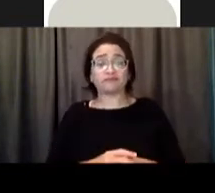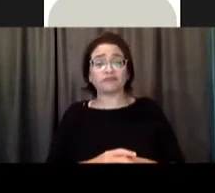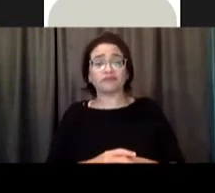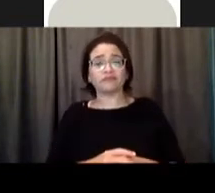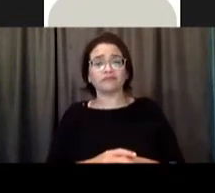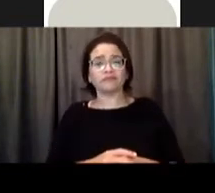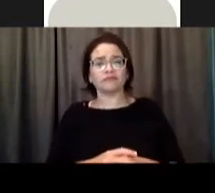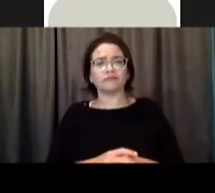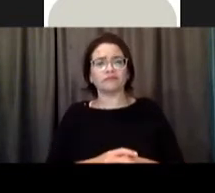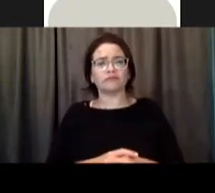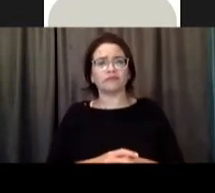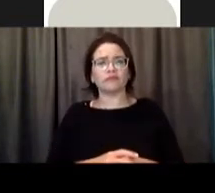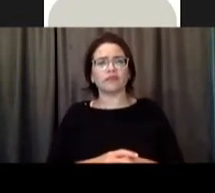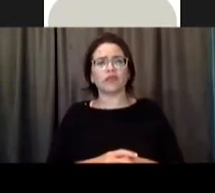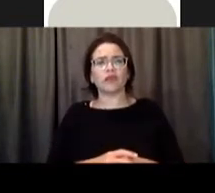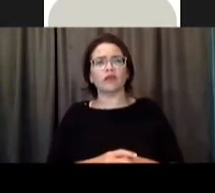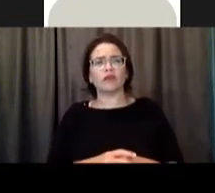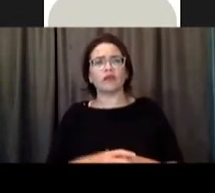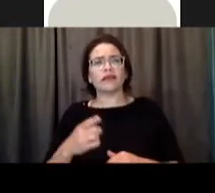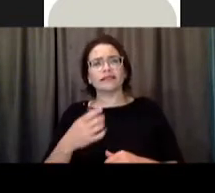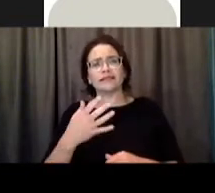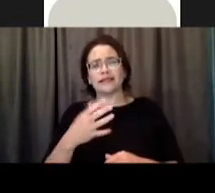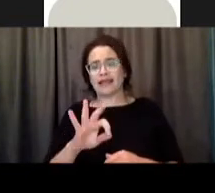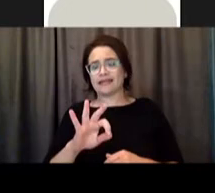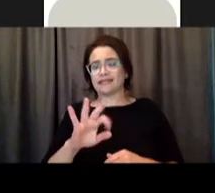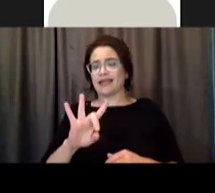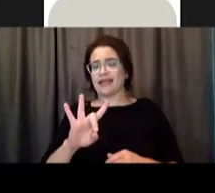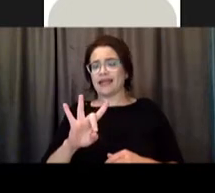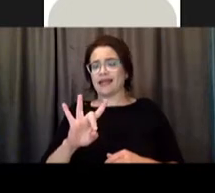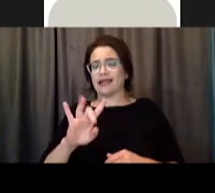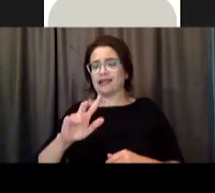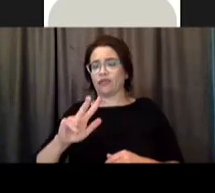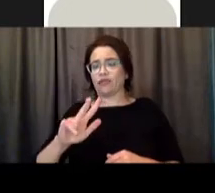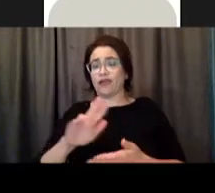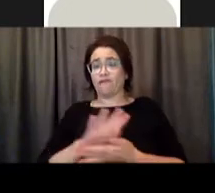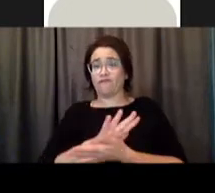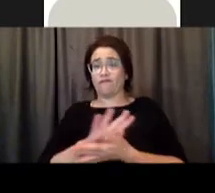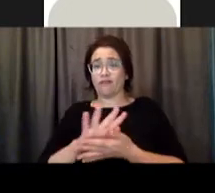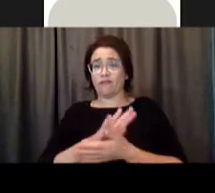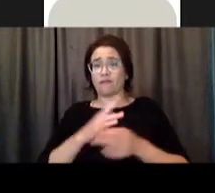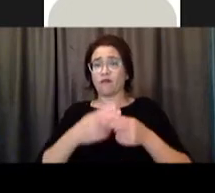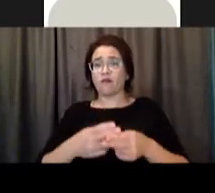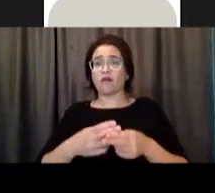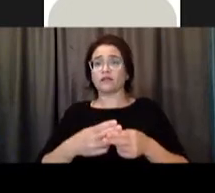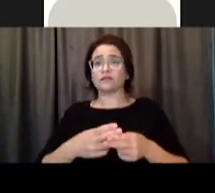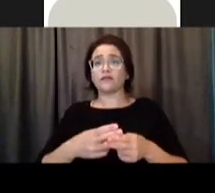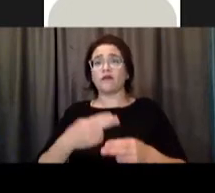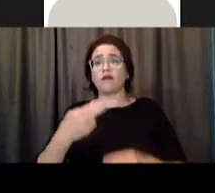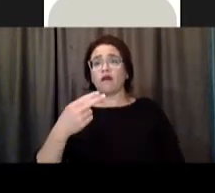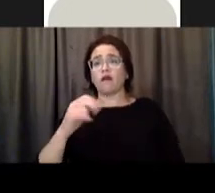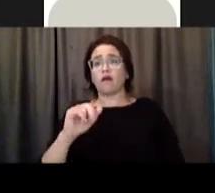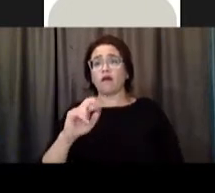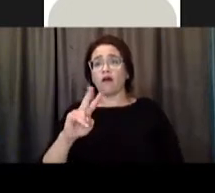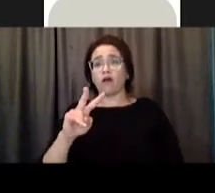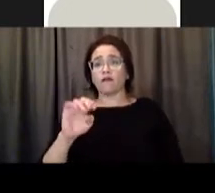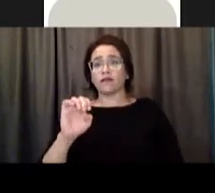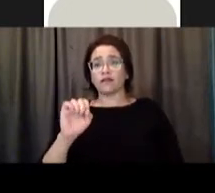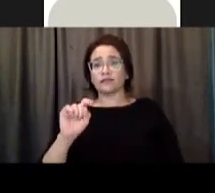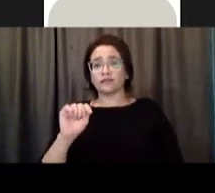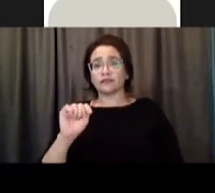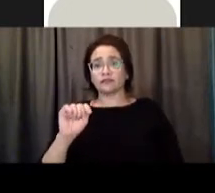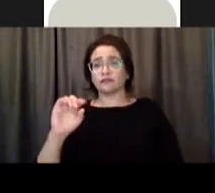Slavko Novitskiy's 1983 film, Harvest of Despair, was broadcast on PBS, and it was a